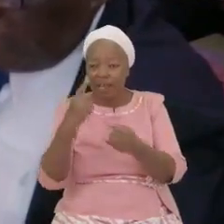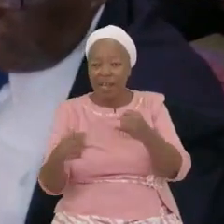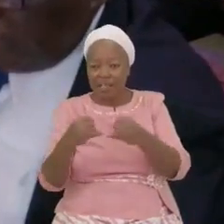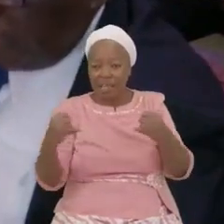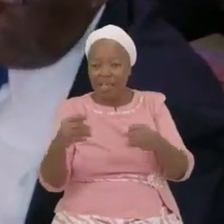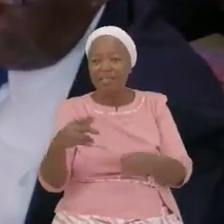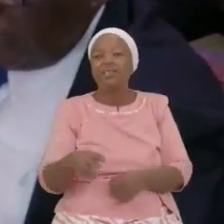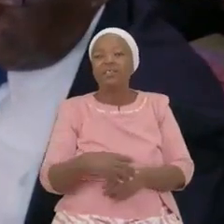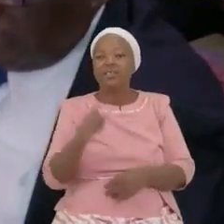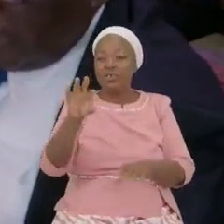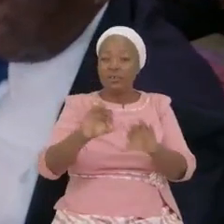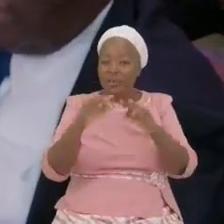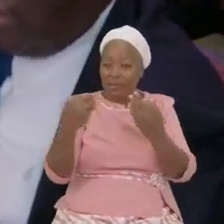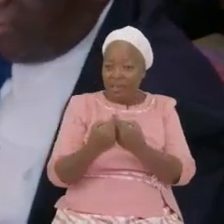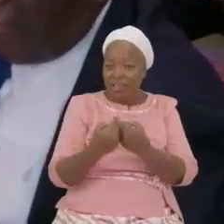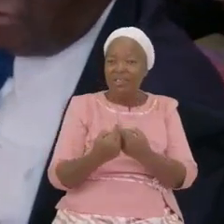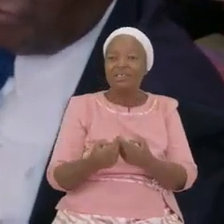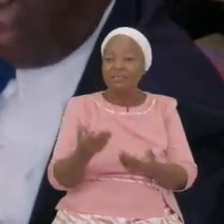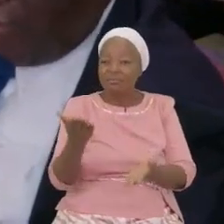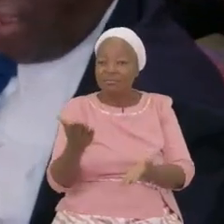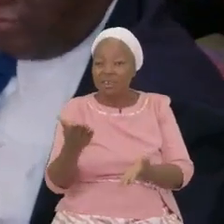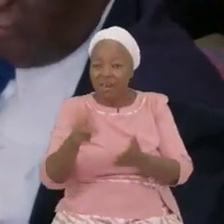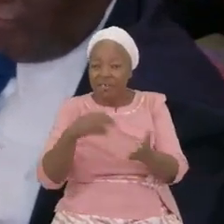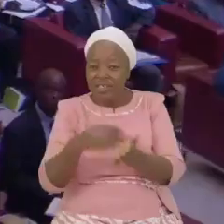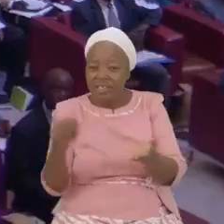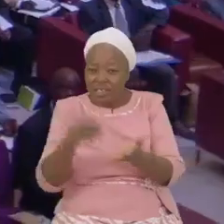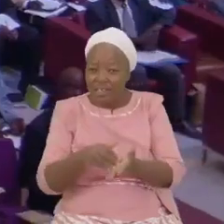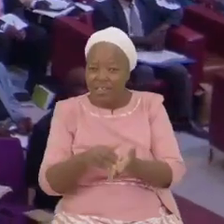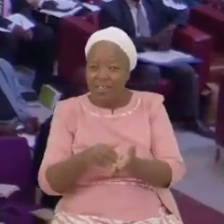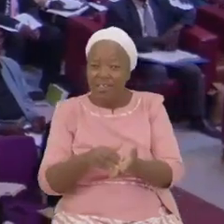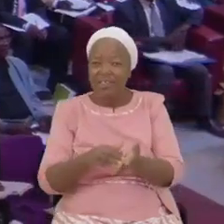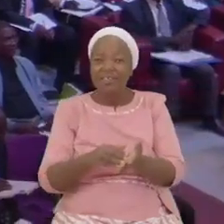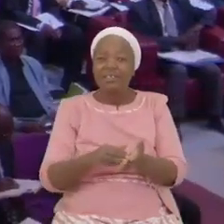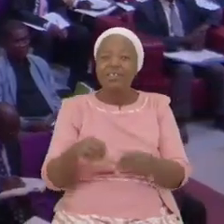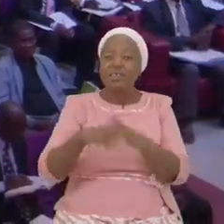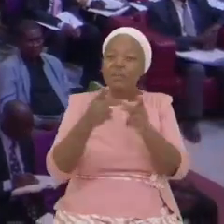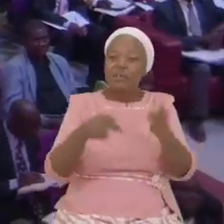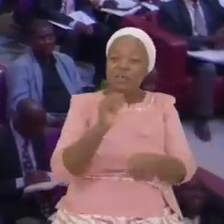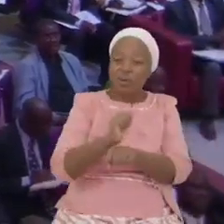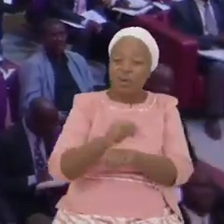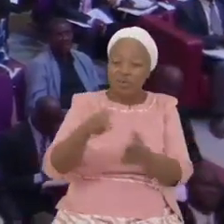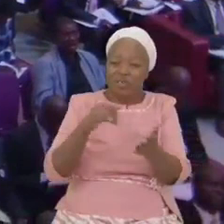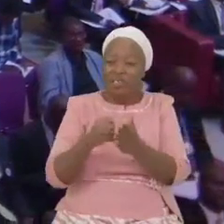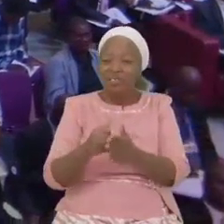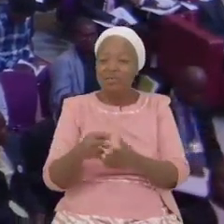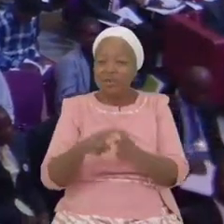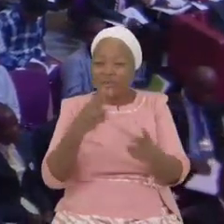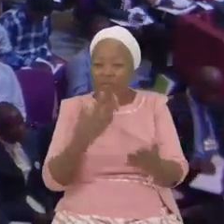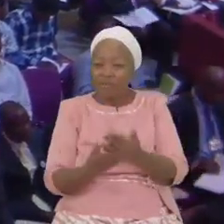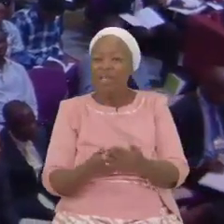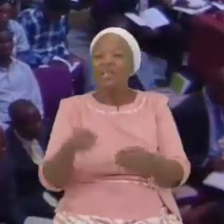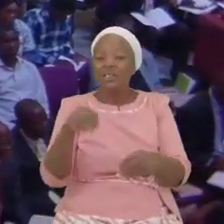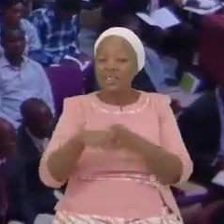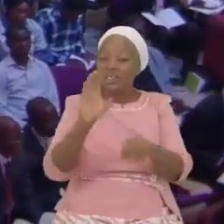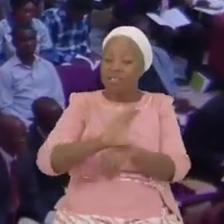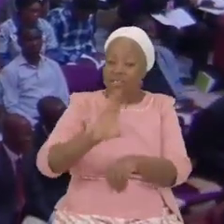In your family, read it aloud. In your place of work, read it aloud. In the